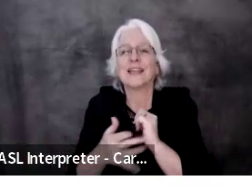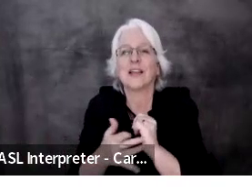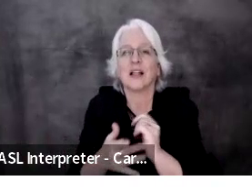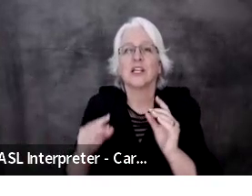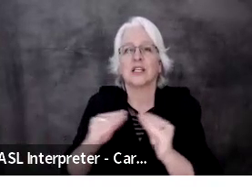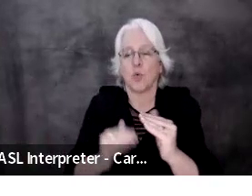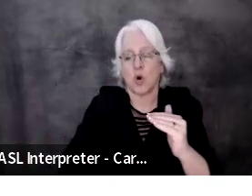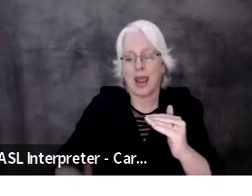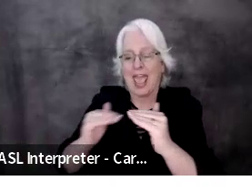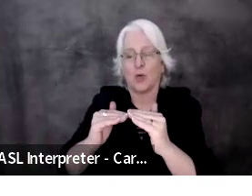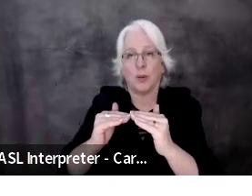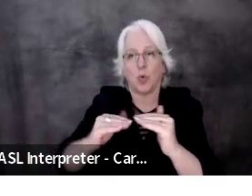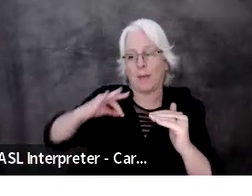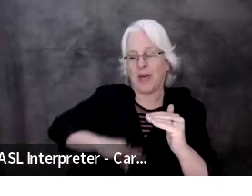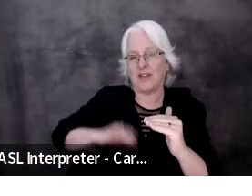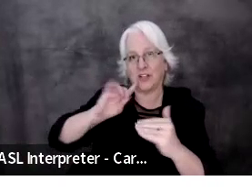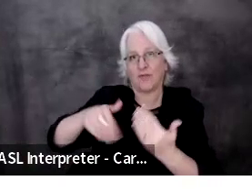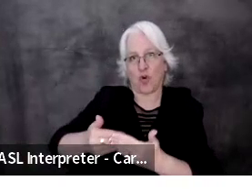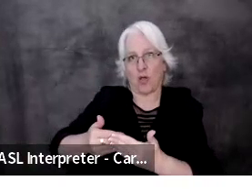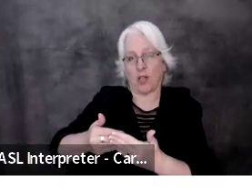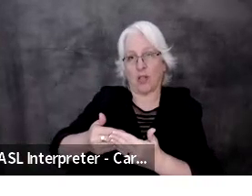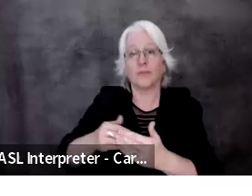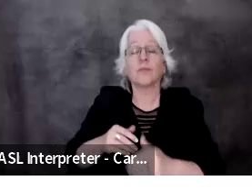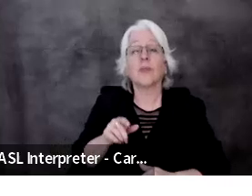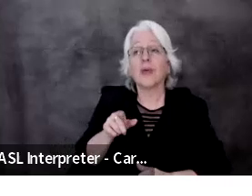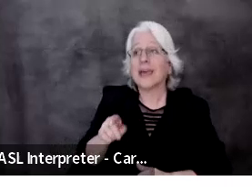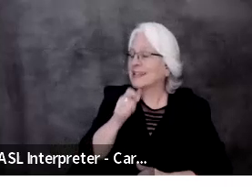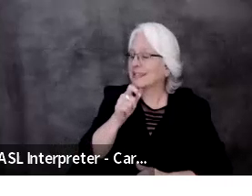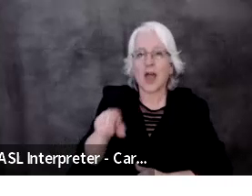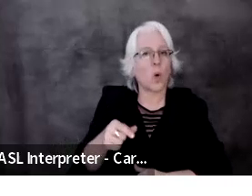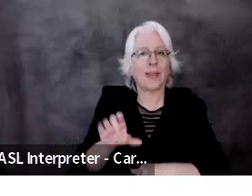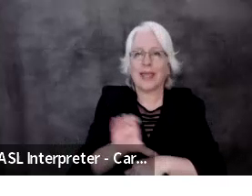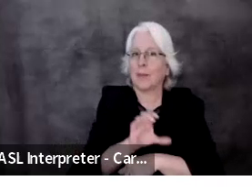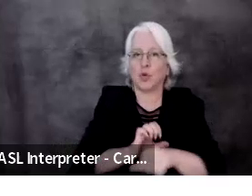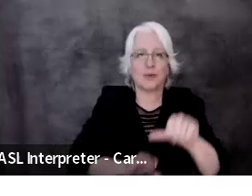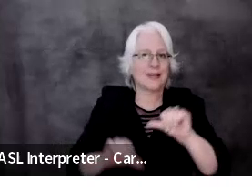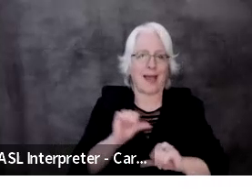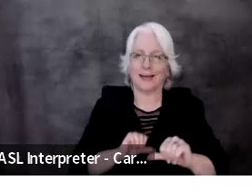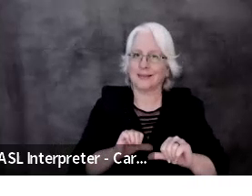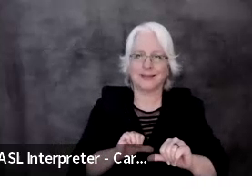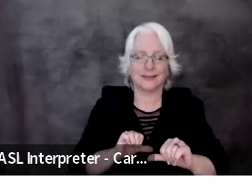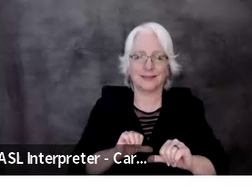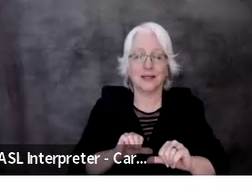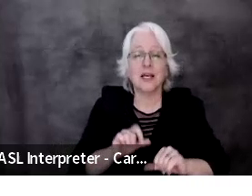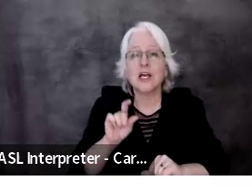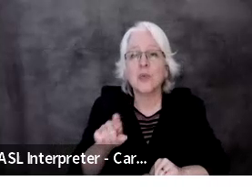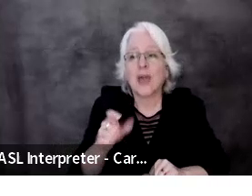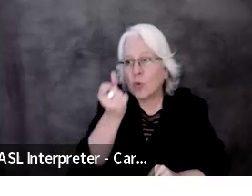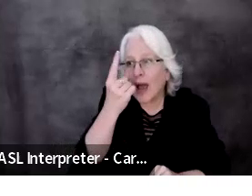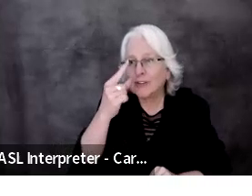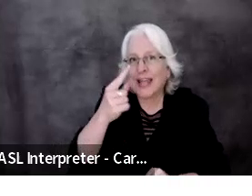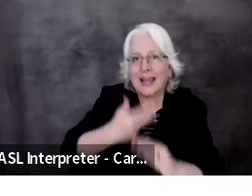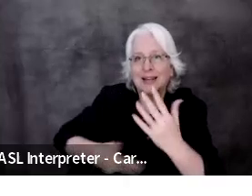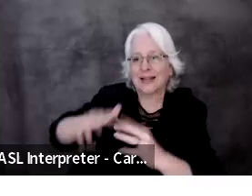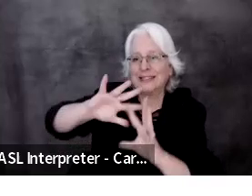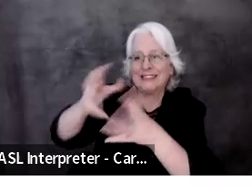for everyone. This isn't just a computer science thing. Understanding society is crucial when